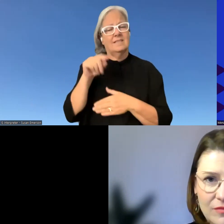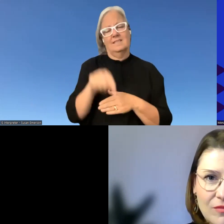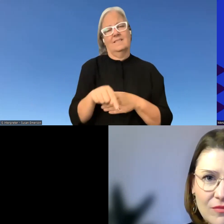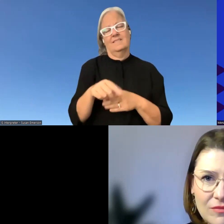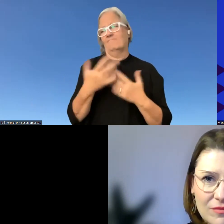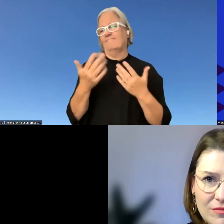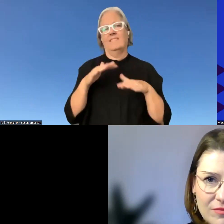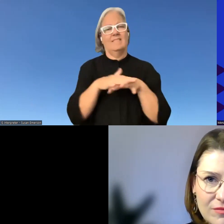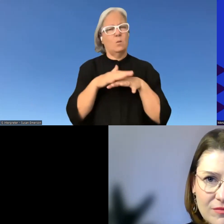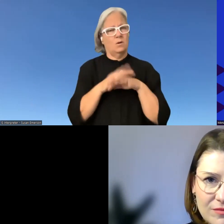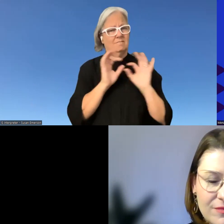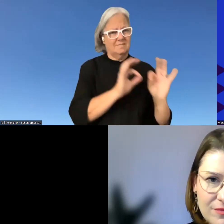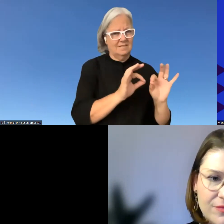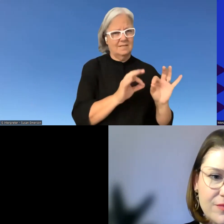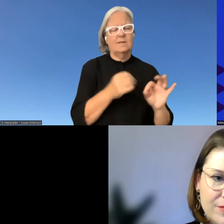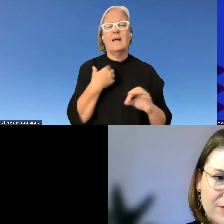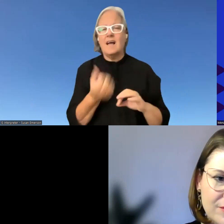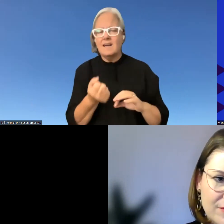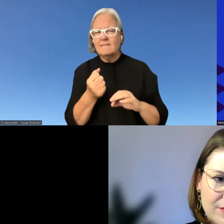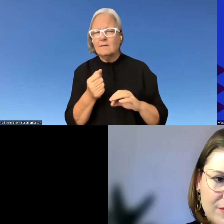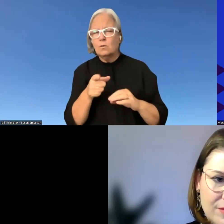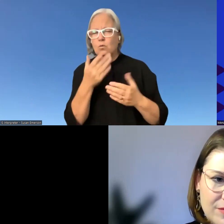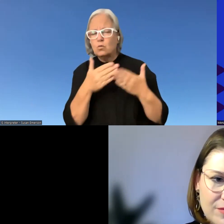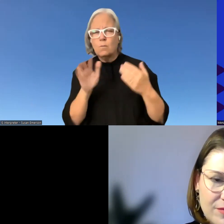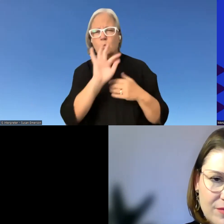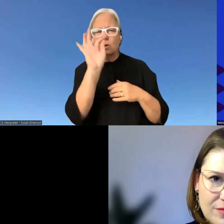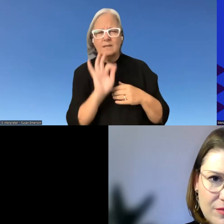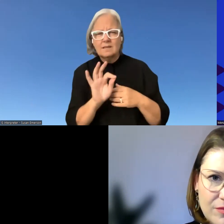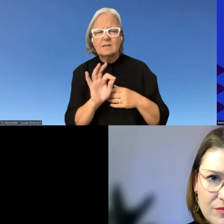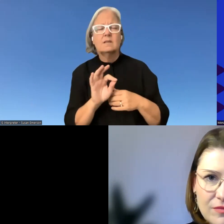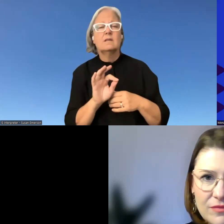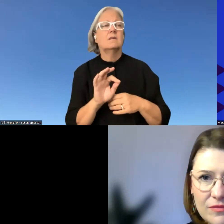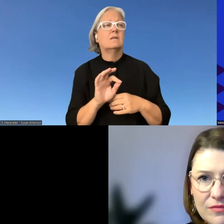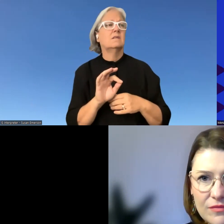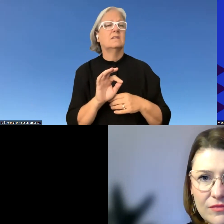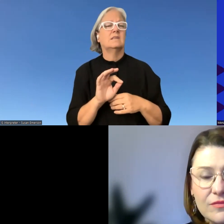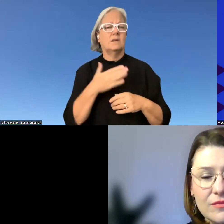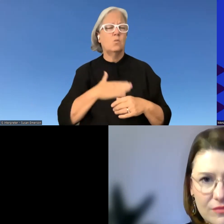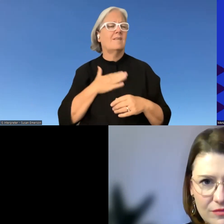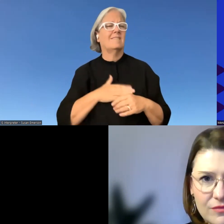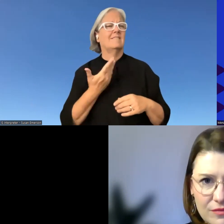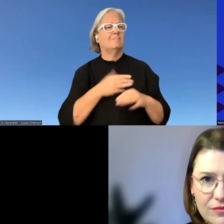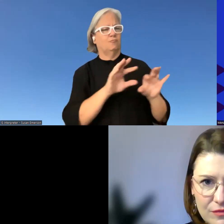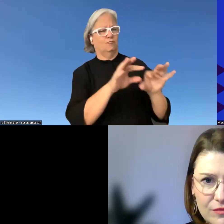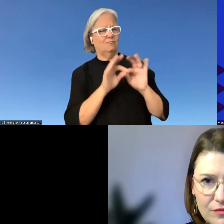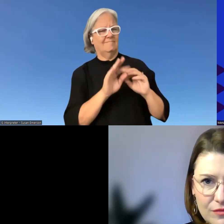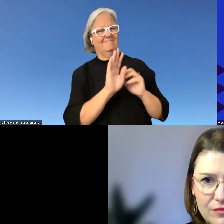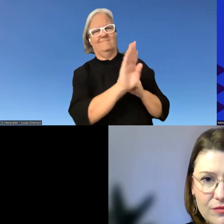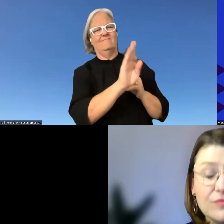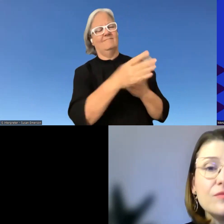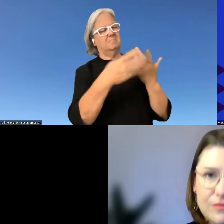time, I think we got a few questions about nominating also practices beyond the